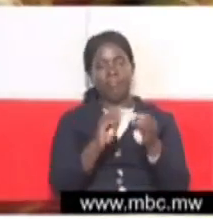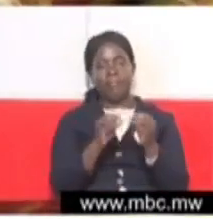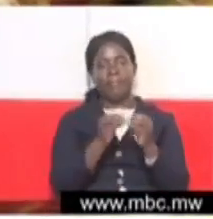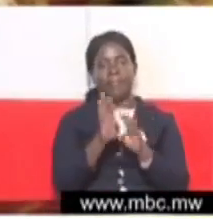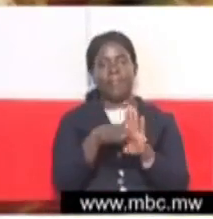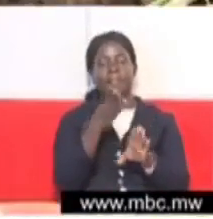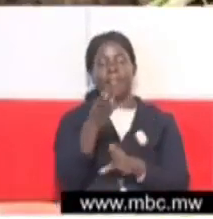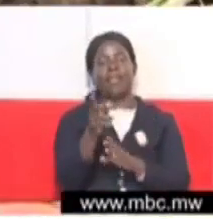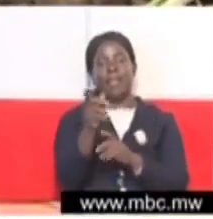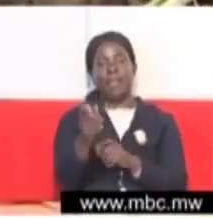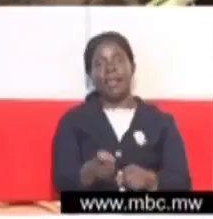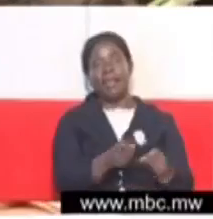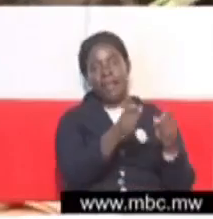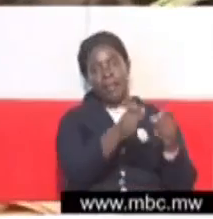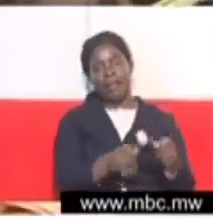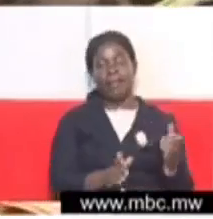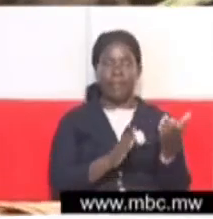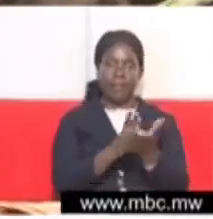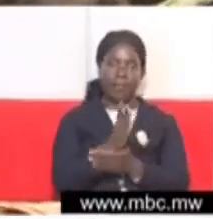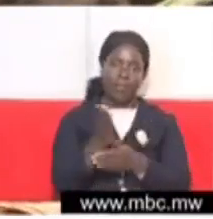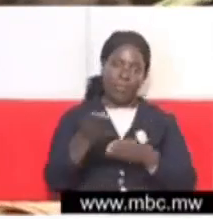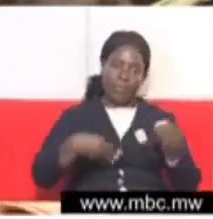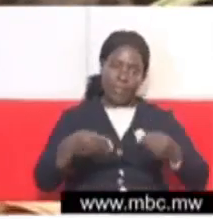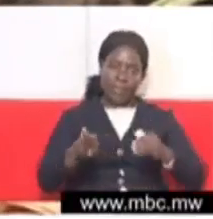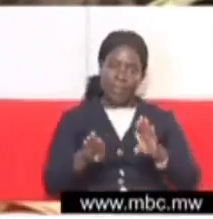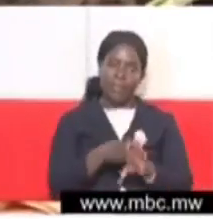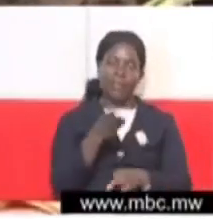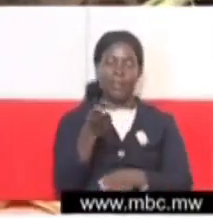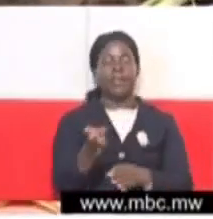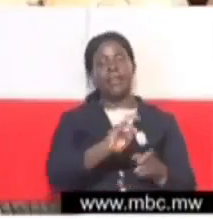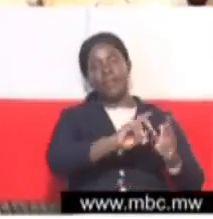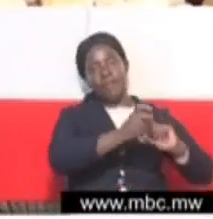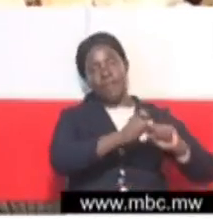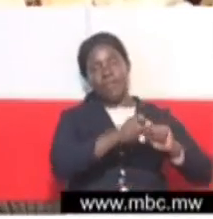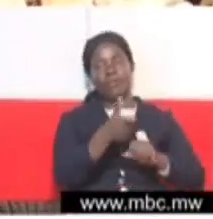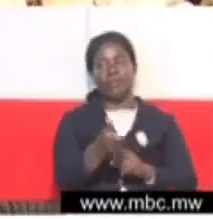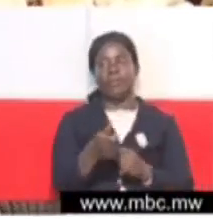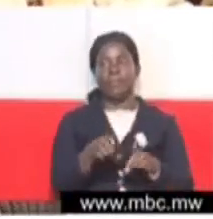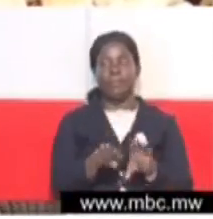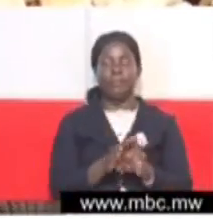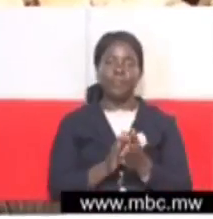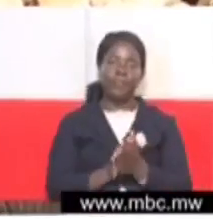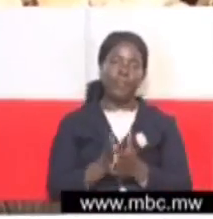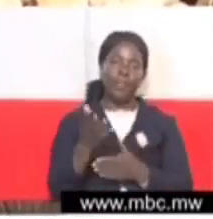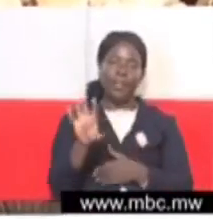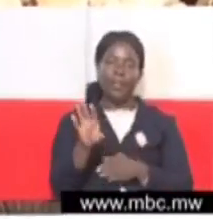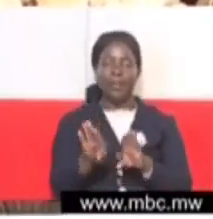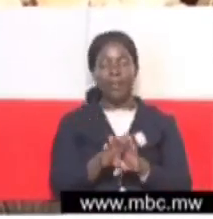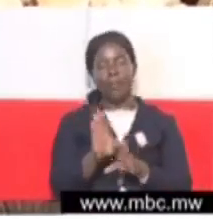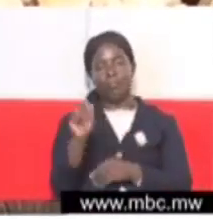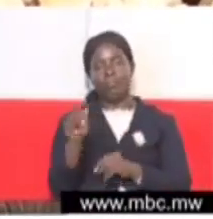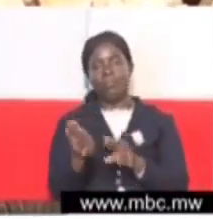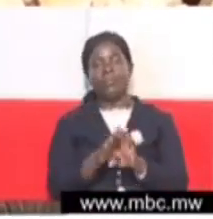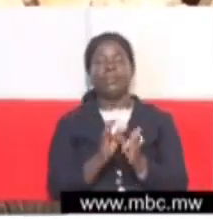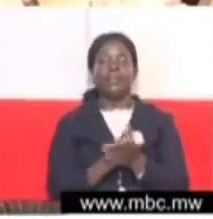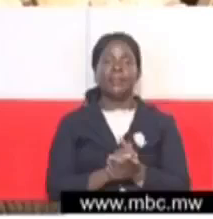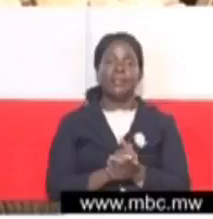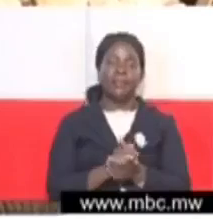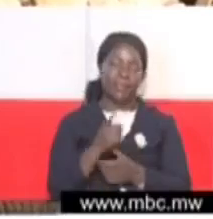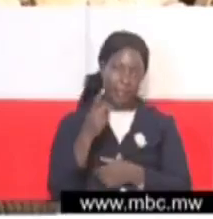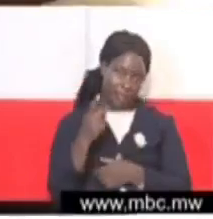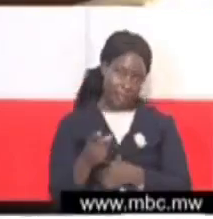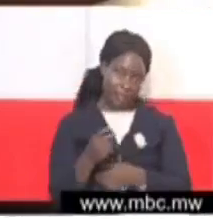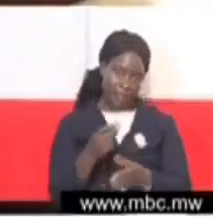Export-Oriented Agriculture Through Commercialization and Innovation. The fair attracted